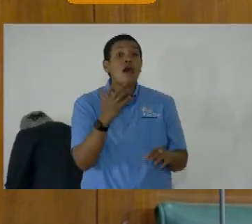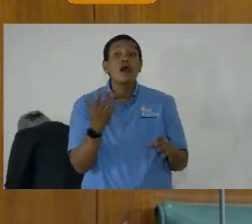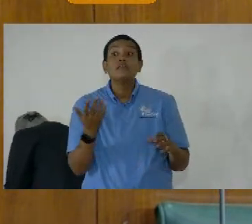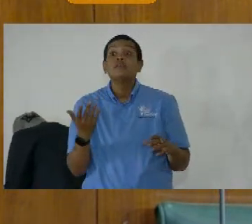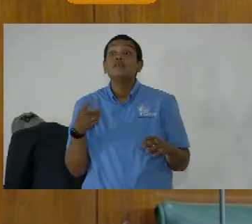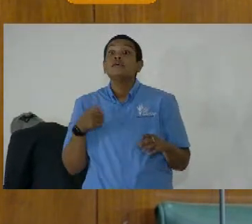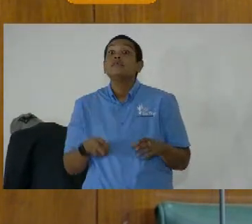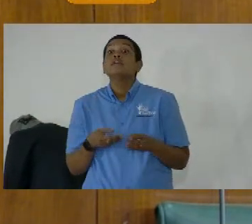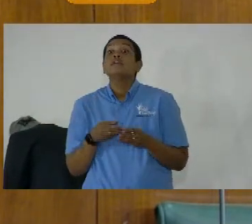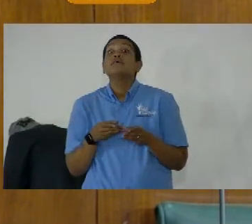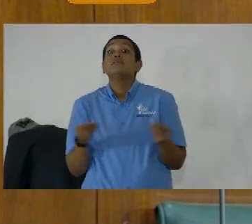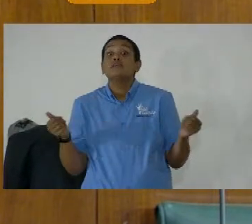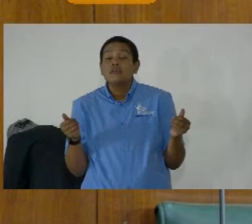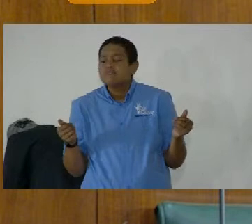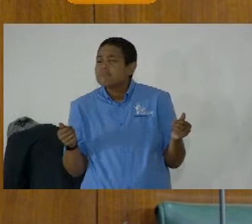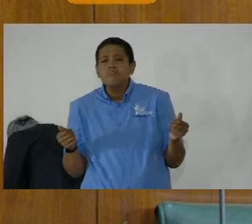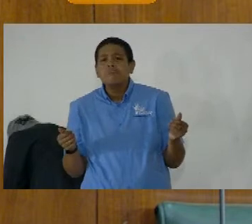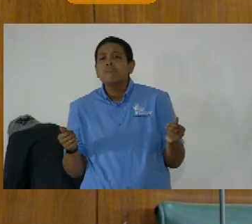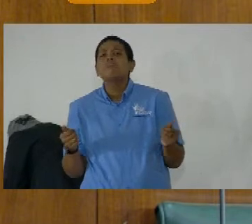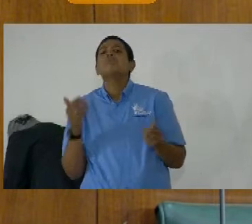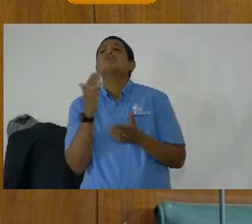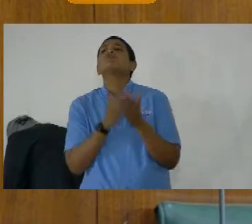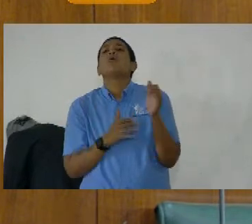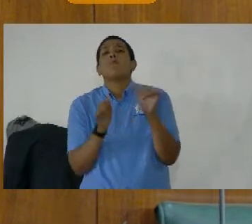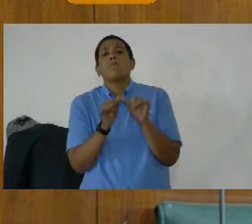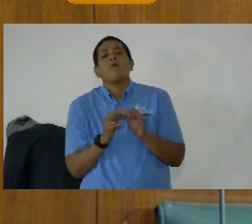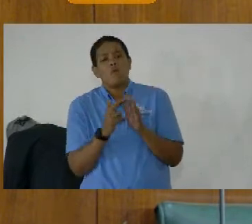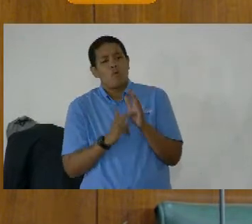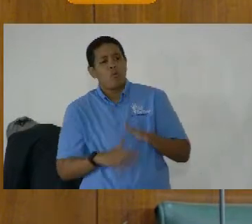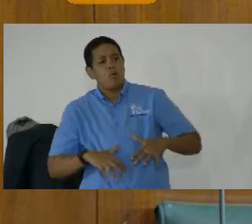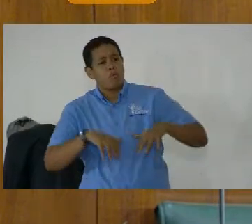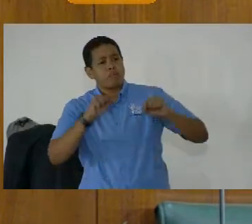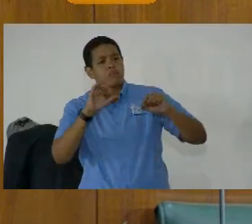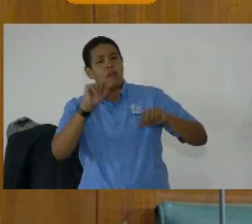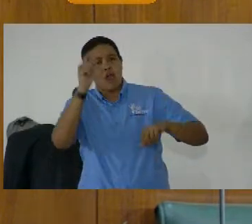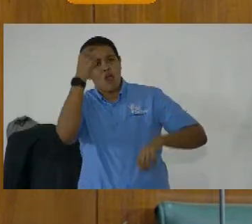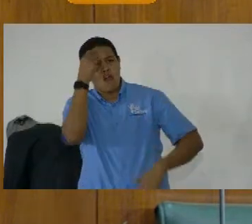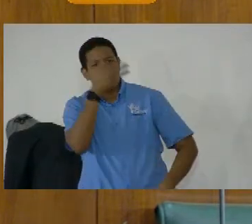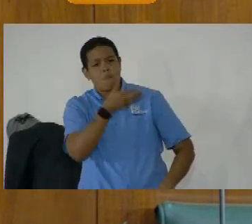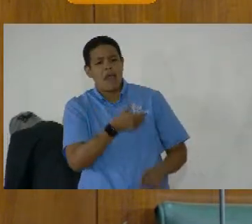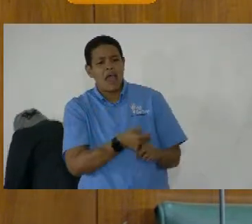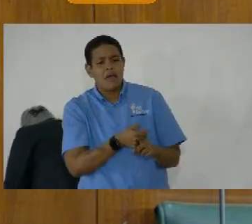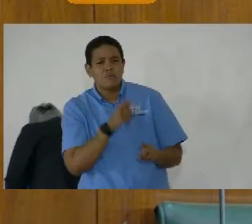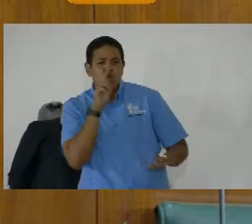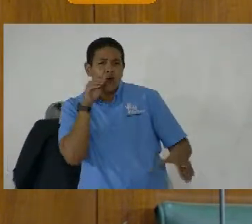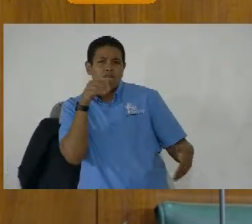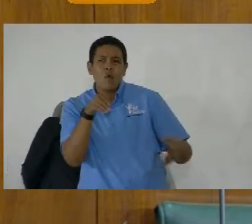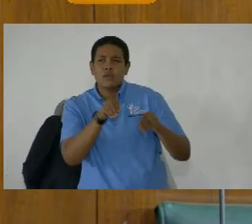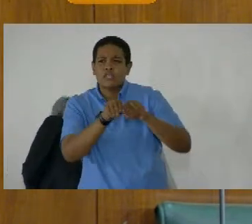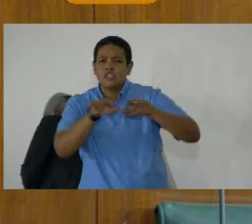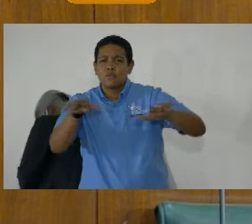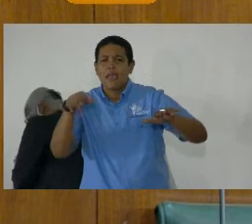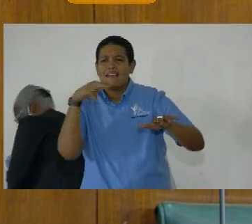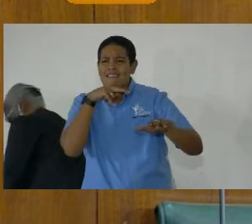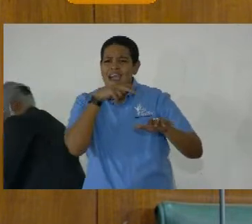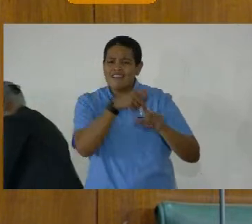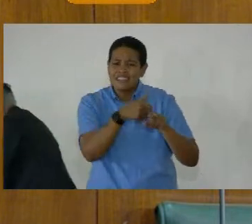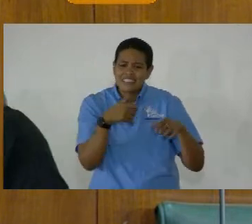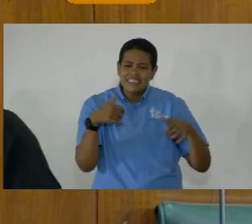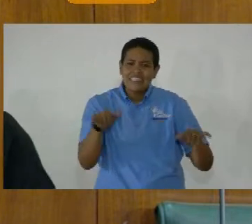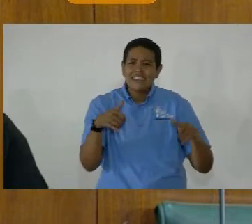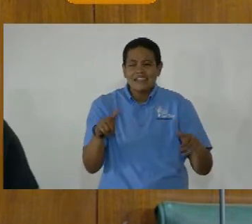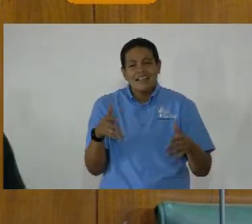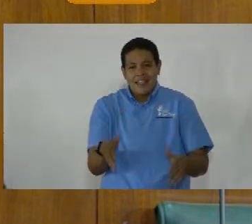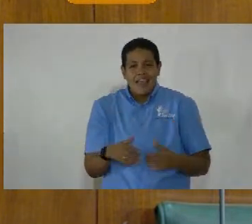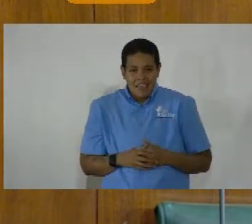disappearance. Certain of the measures taken by governments, Madam Speaker, to address the spread of the virus are still with